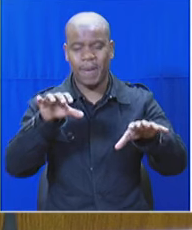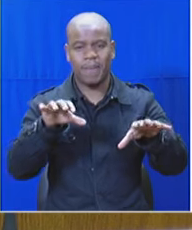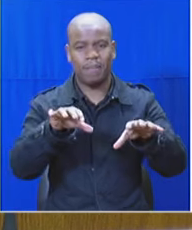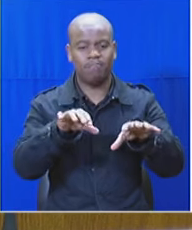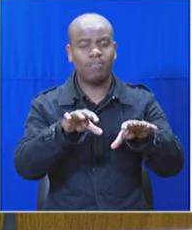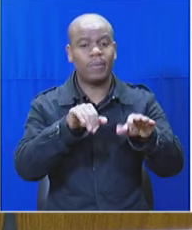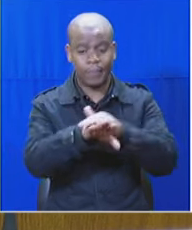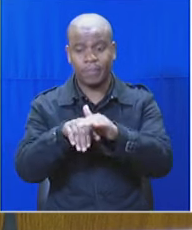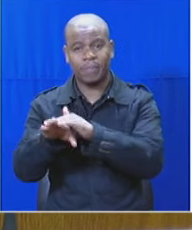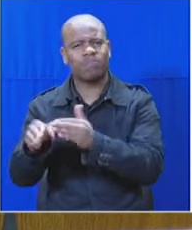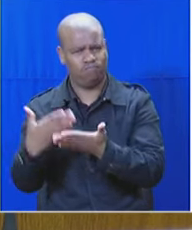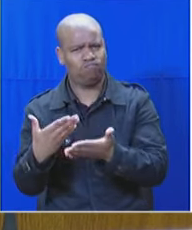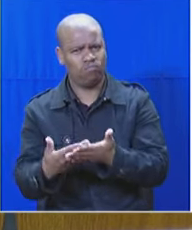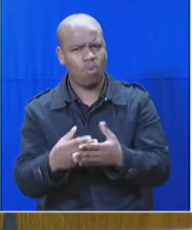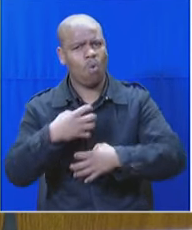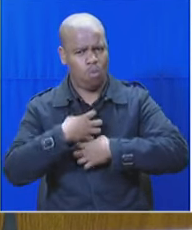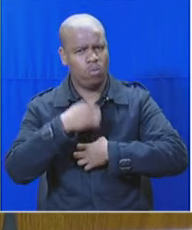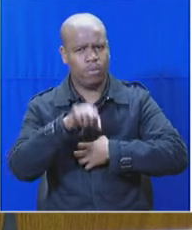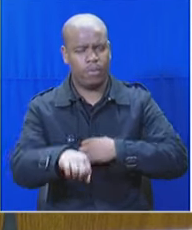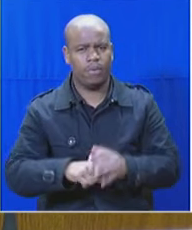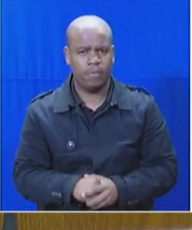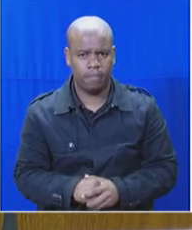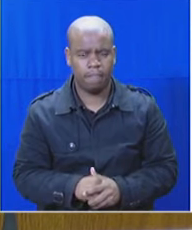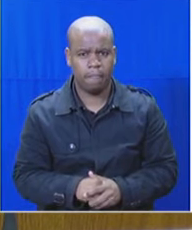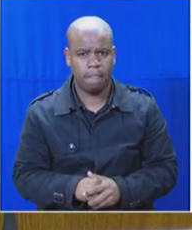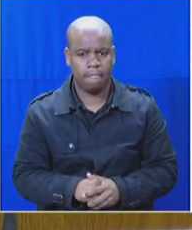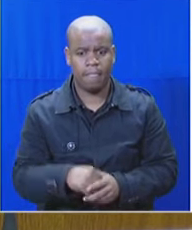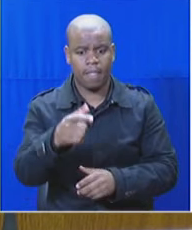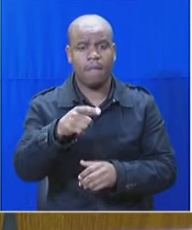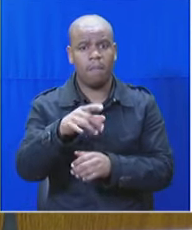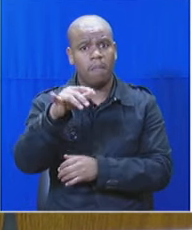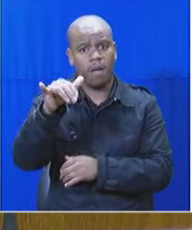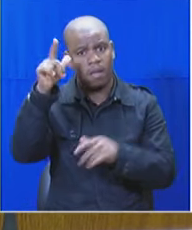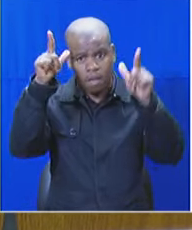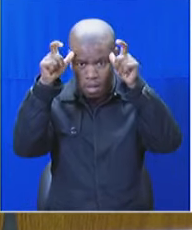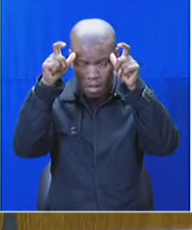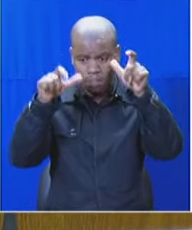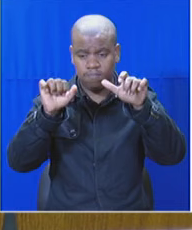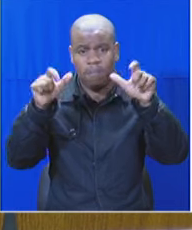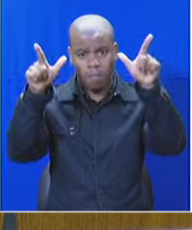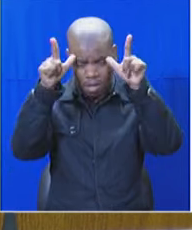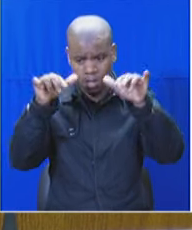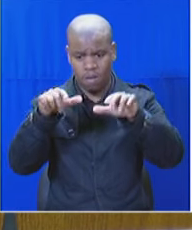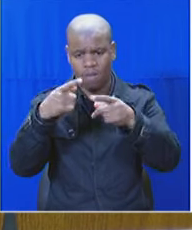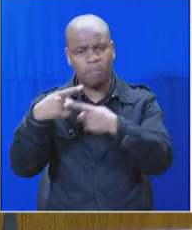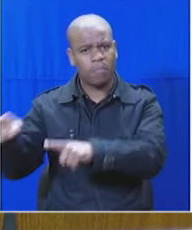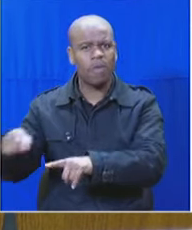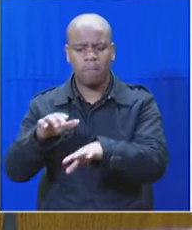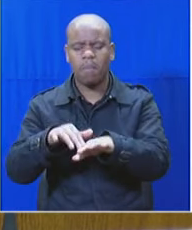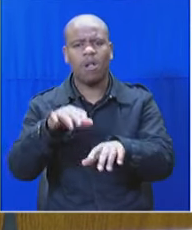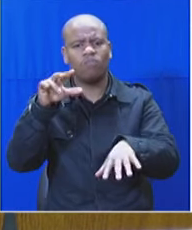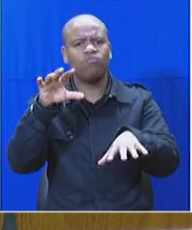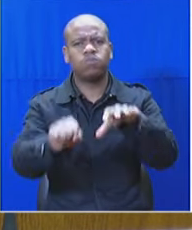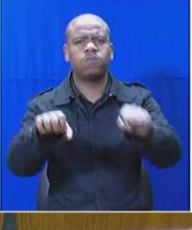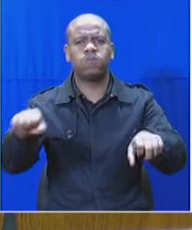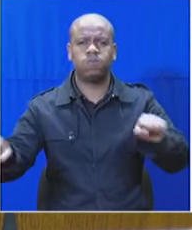choose. People shall not be robbed of their cattle, and forced labor and farm prisons shall